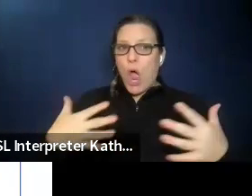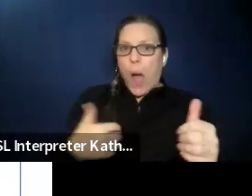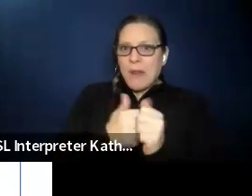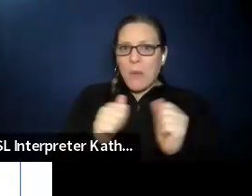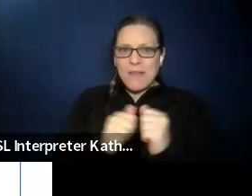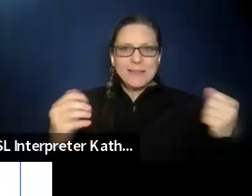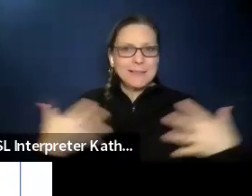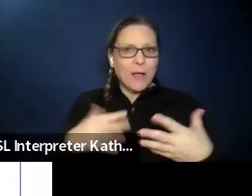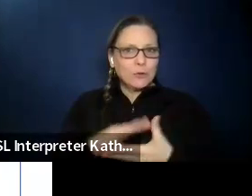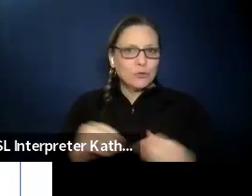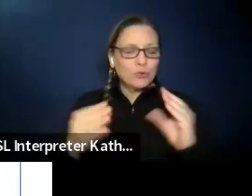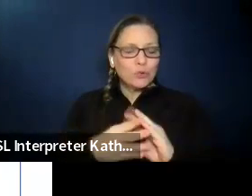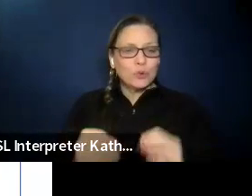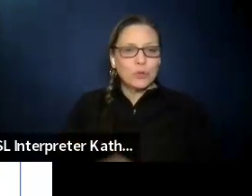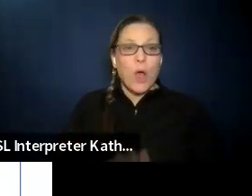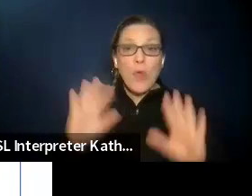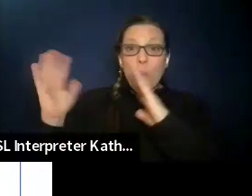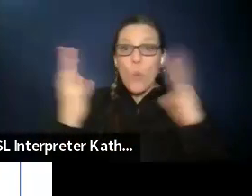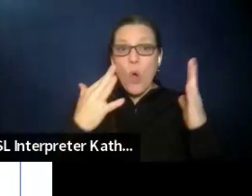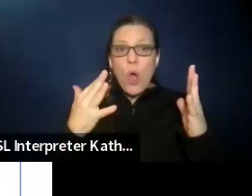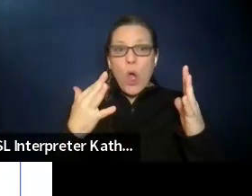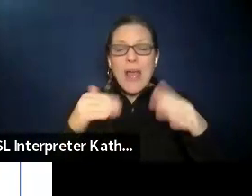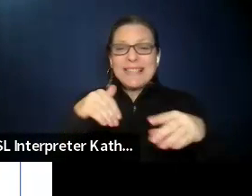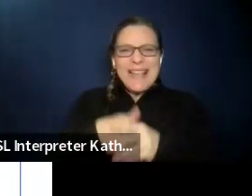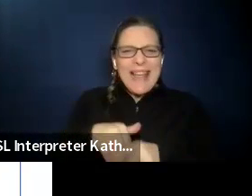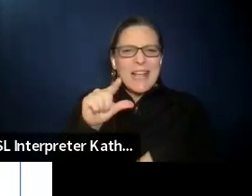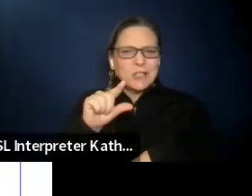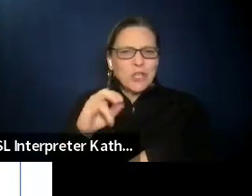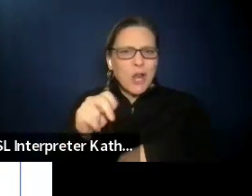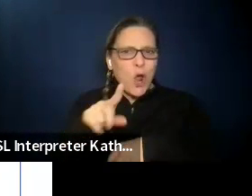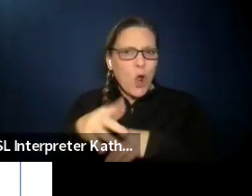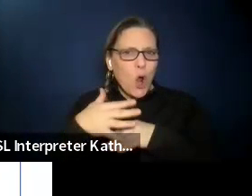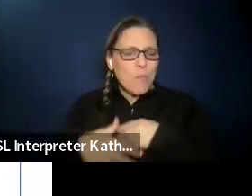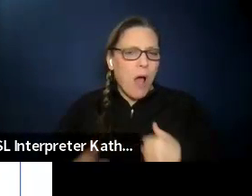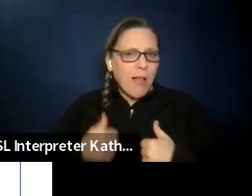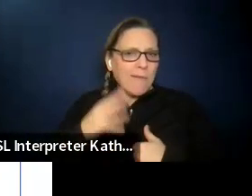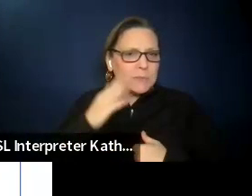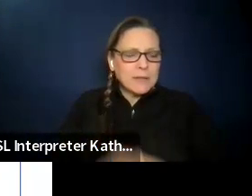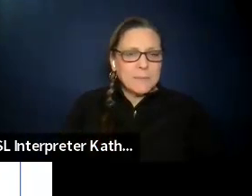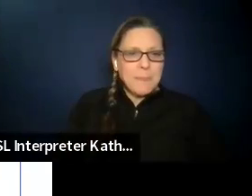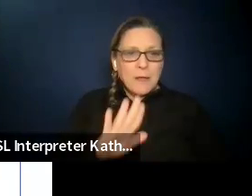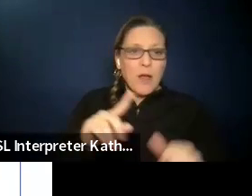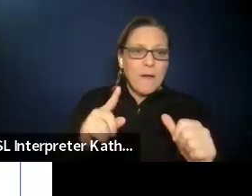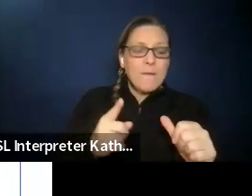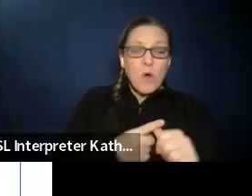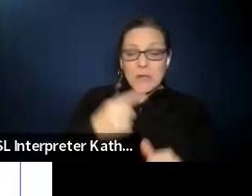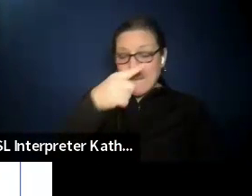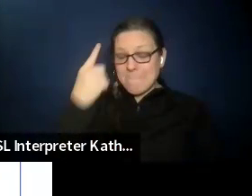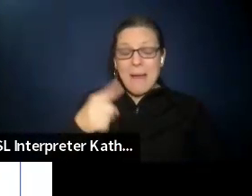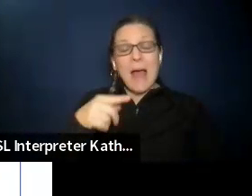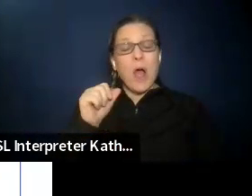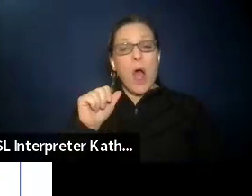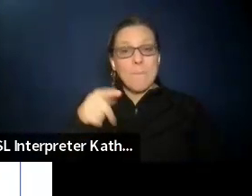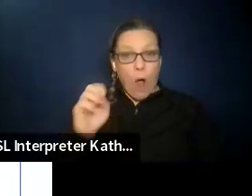scary story. The wilderness is in Jenna's blood, after all, and her pop was the first black park ranger at